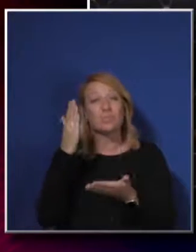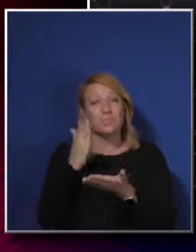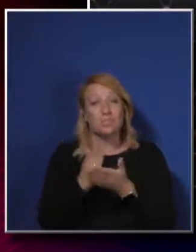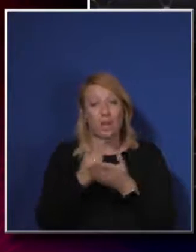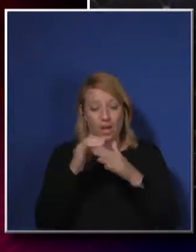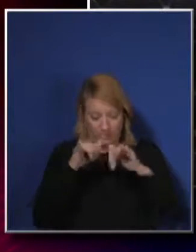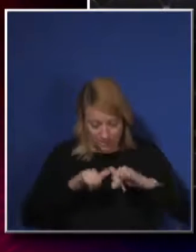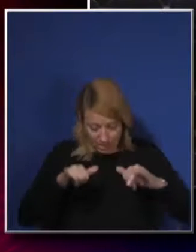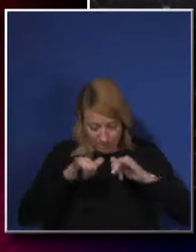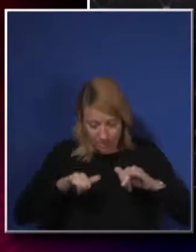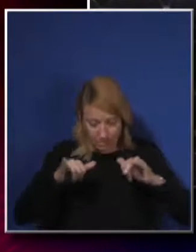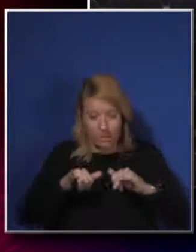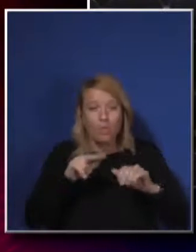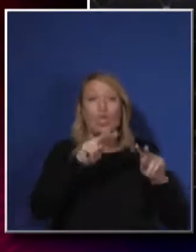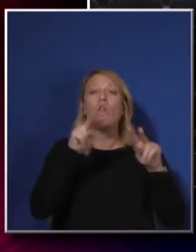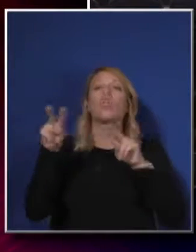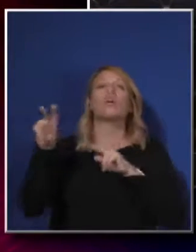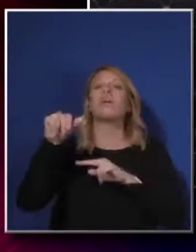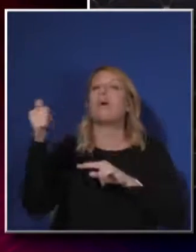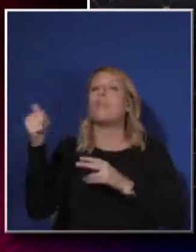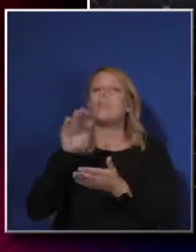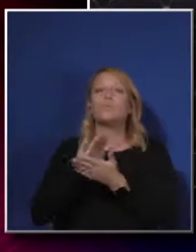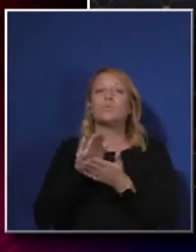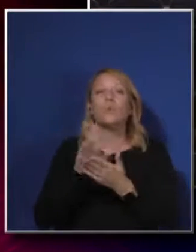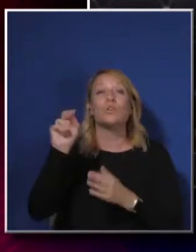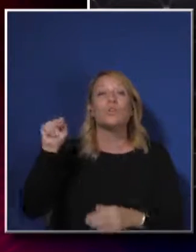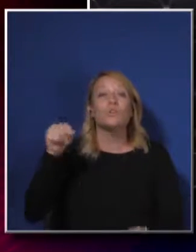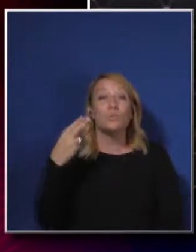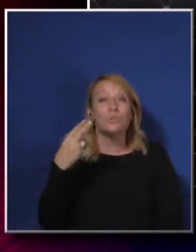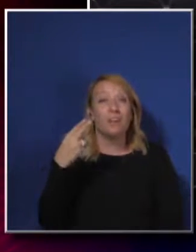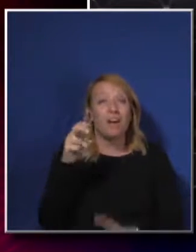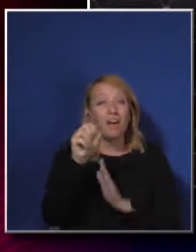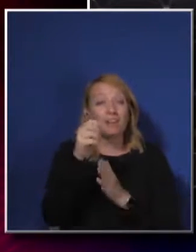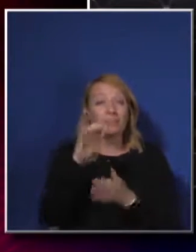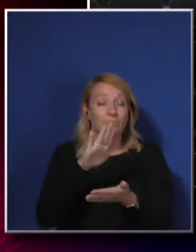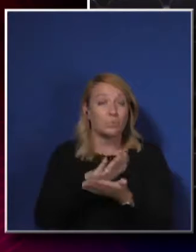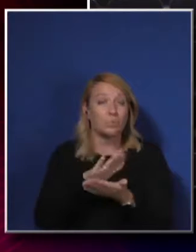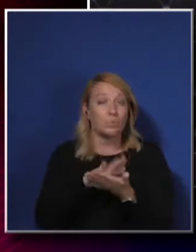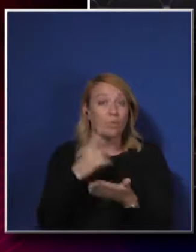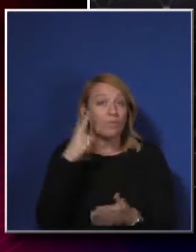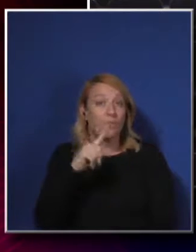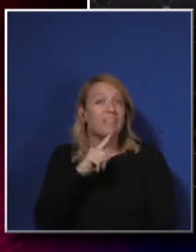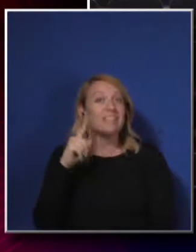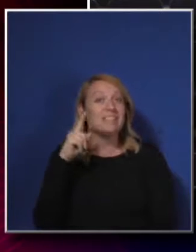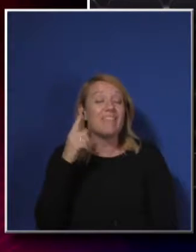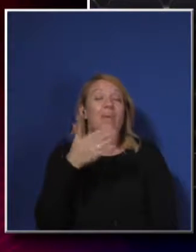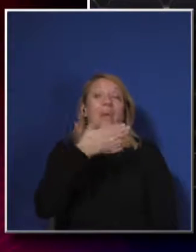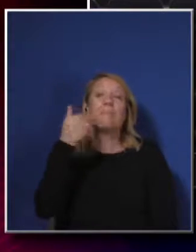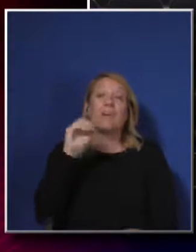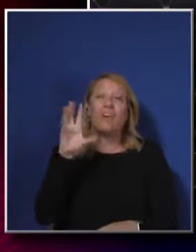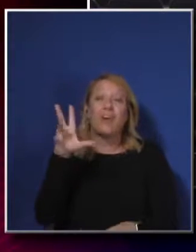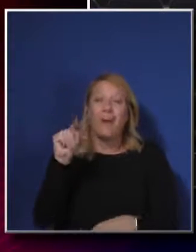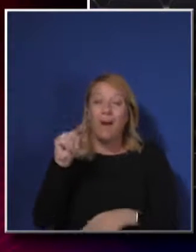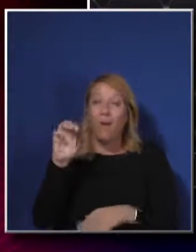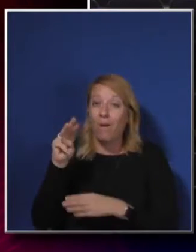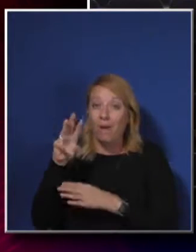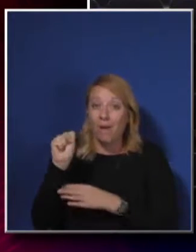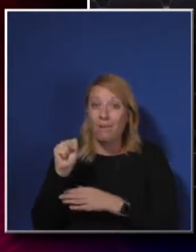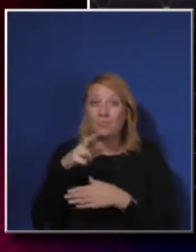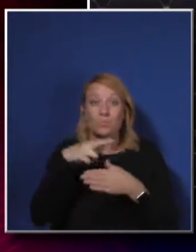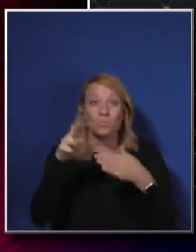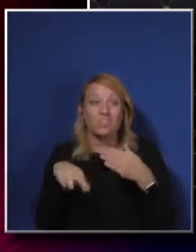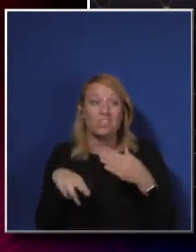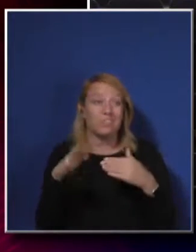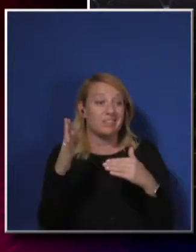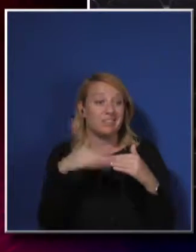State Schools for the Deaf and Blind has outcomes 60% higher than ASDB. They do it with $20 million less, and they have an equivalent student body